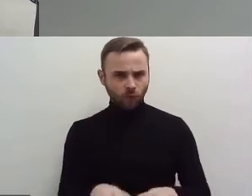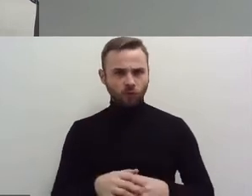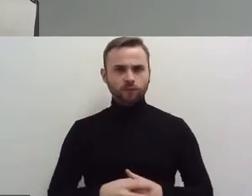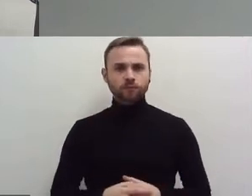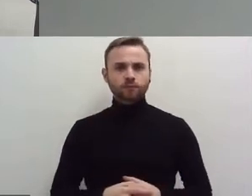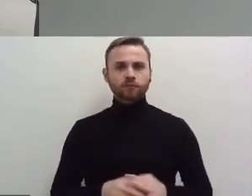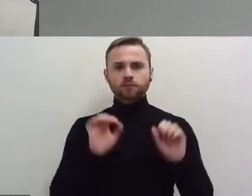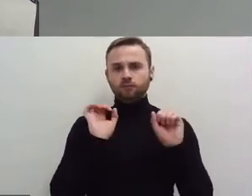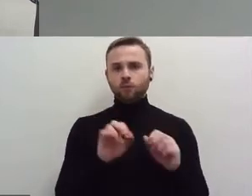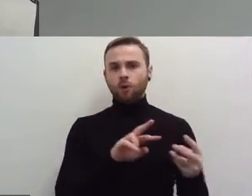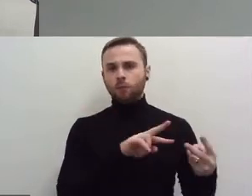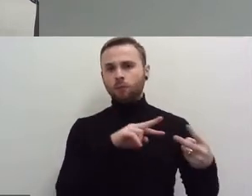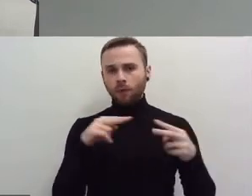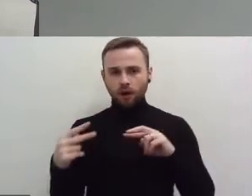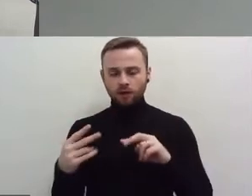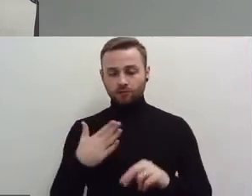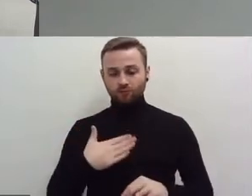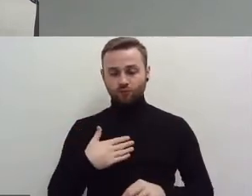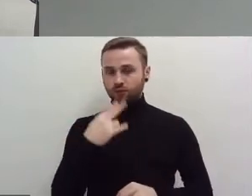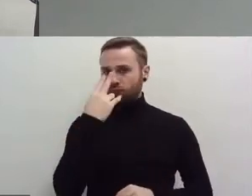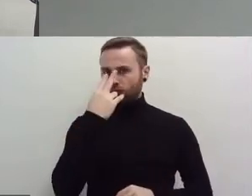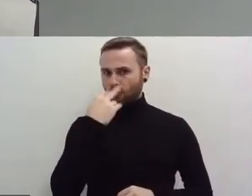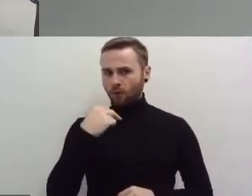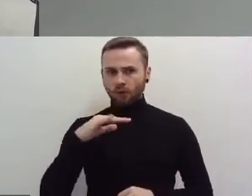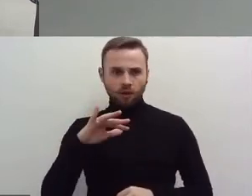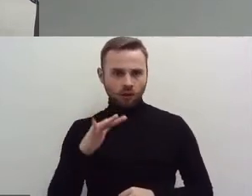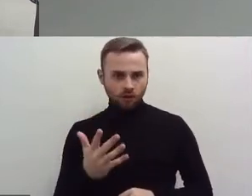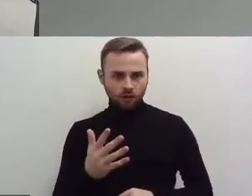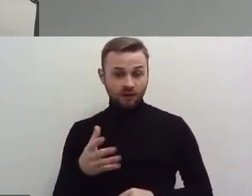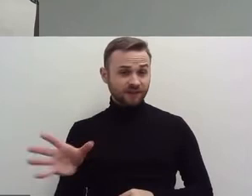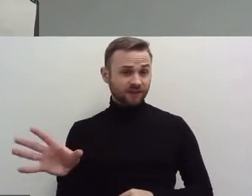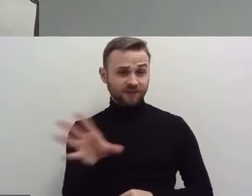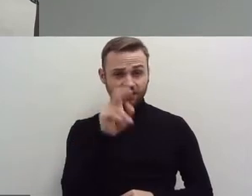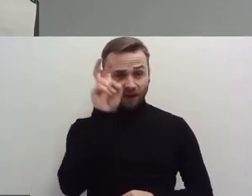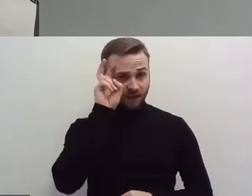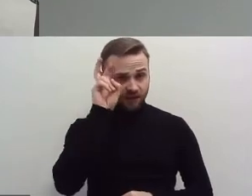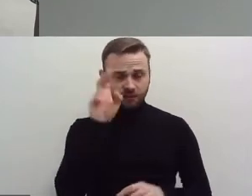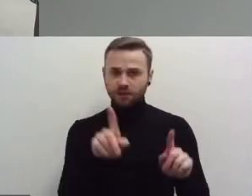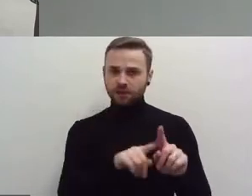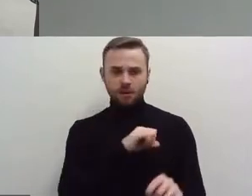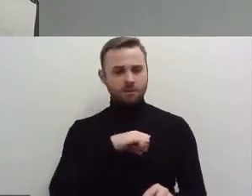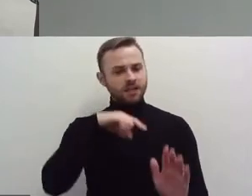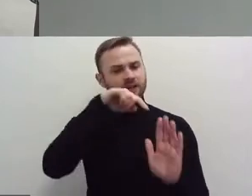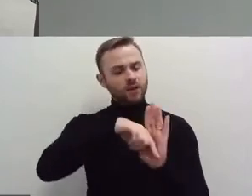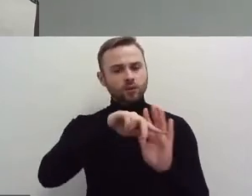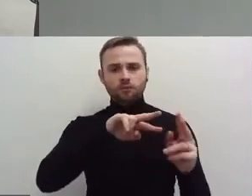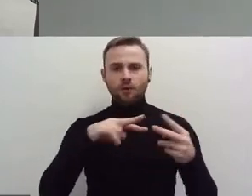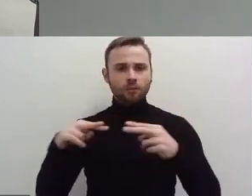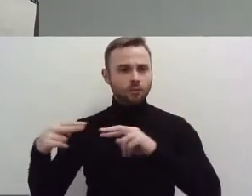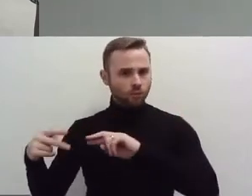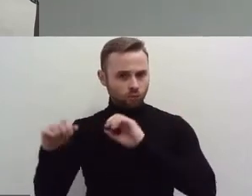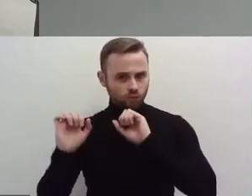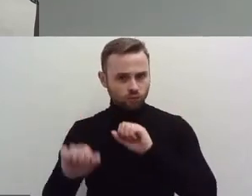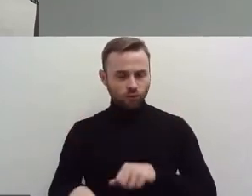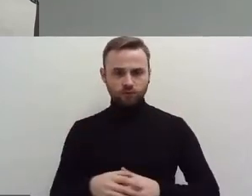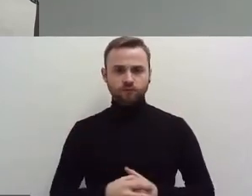of commitment created by countries for countries to implement themselves. And most SDGs, actually, we cannot even do anything